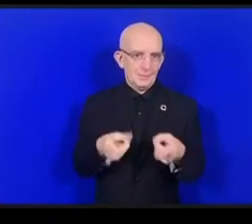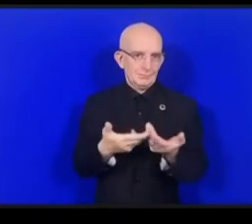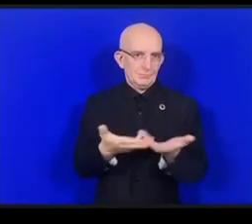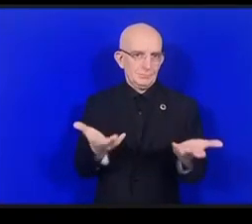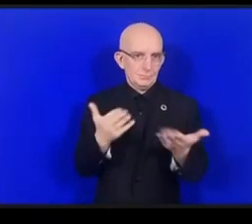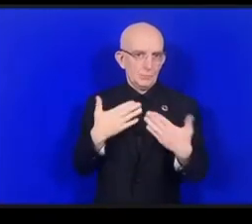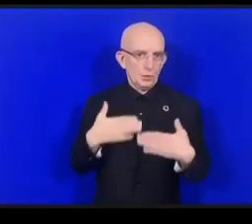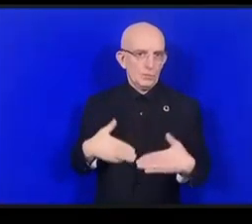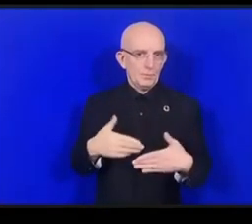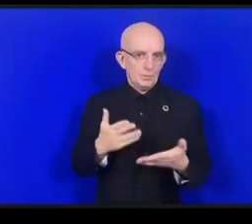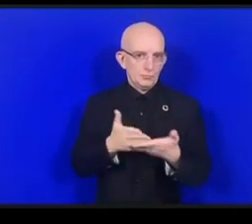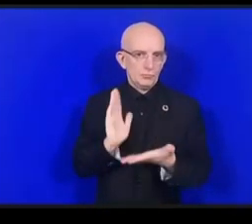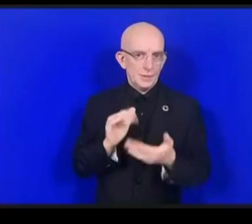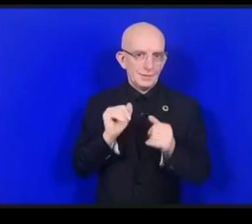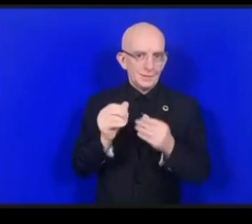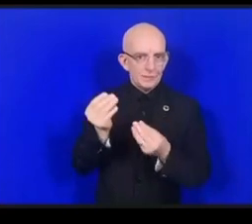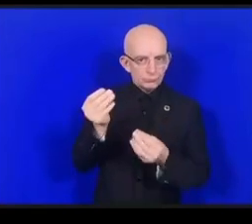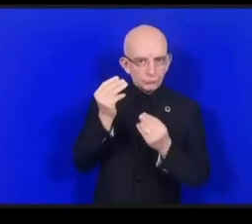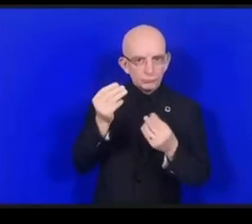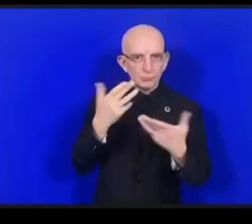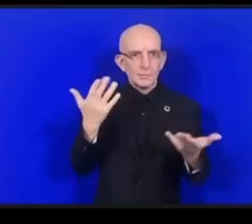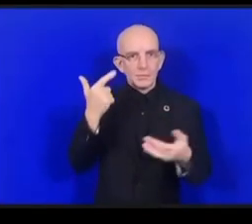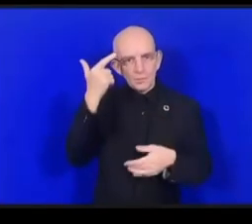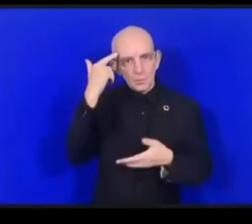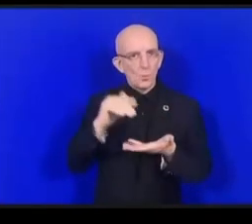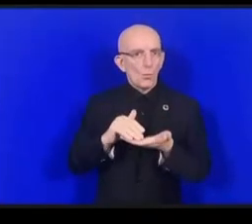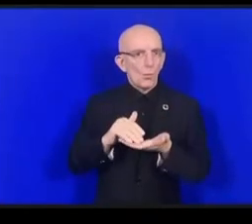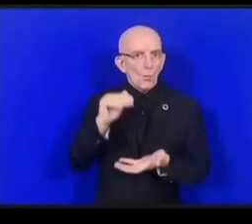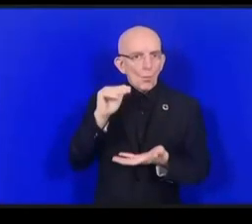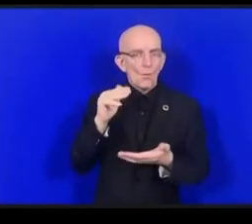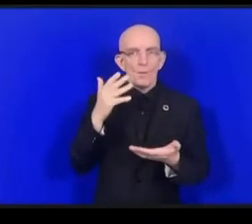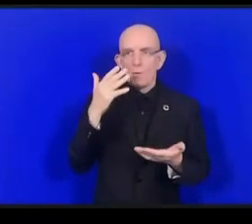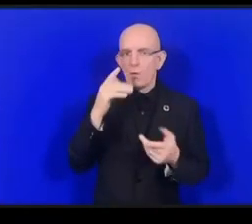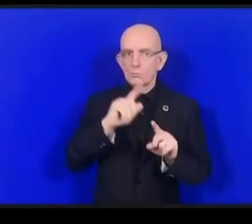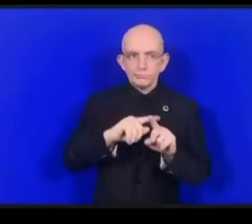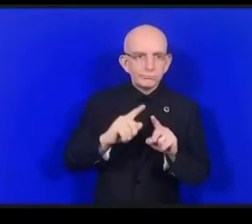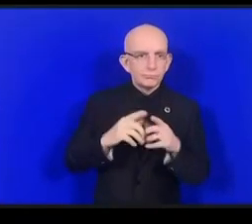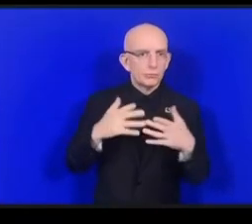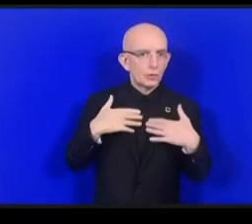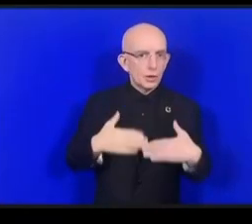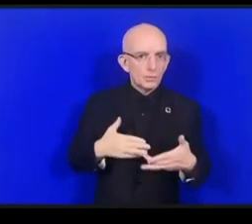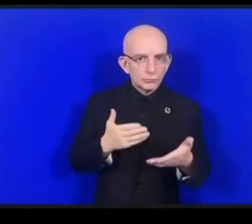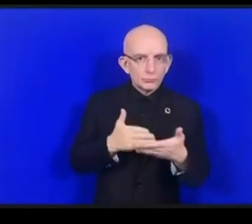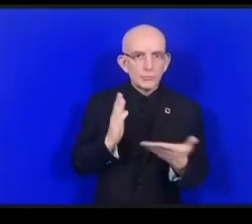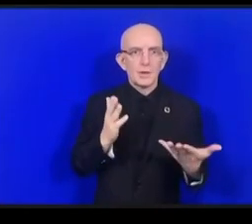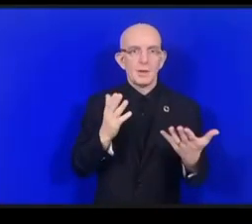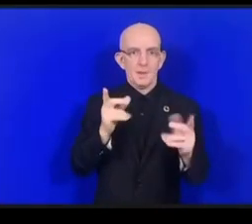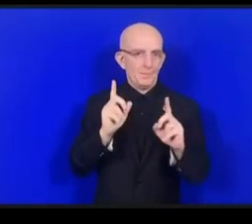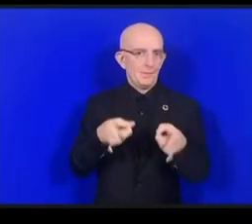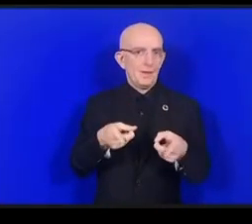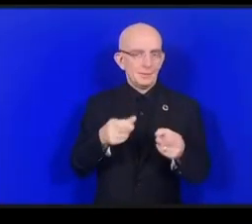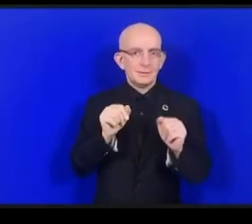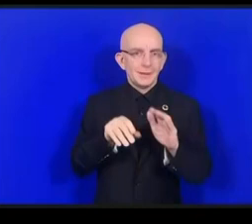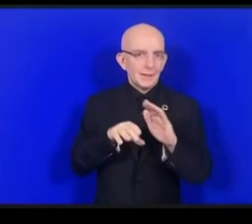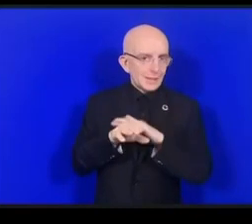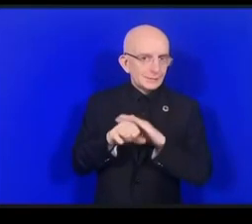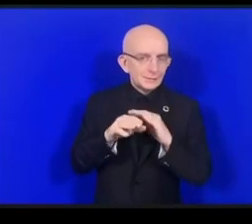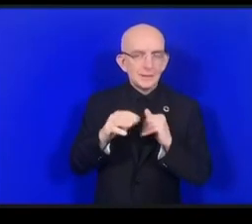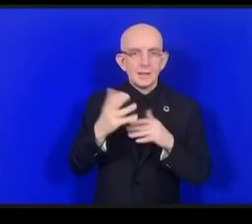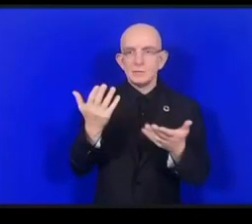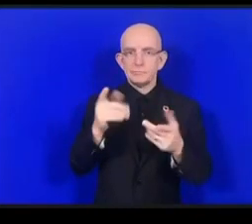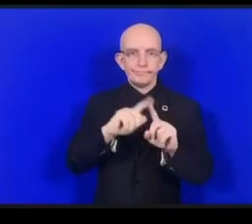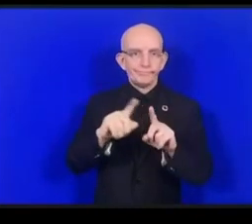knowledge that is contextualized, shared, transparent, that it's openly licensed, openly